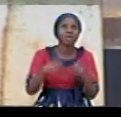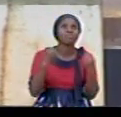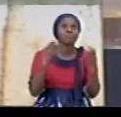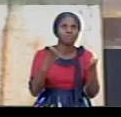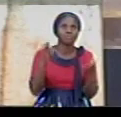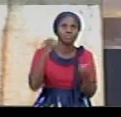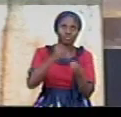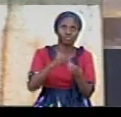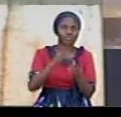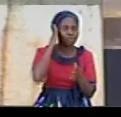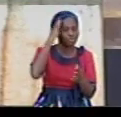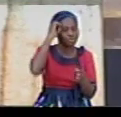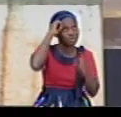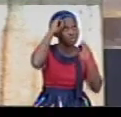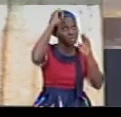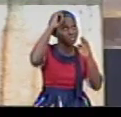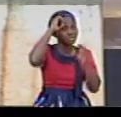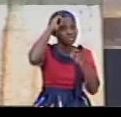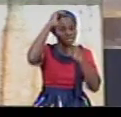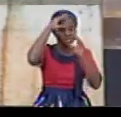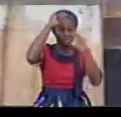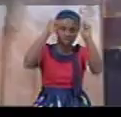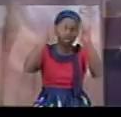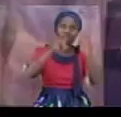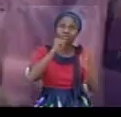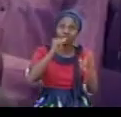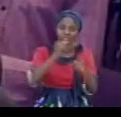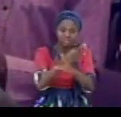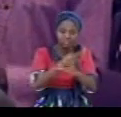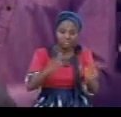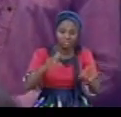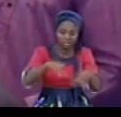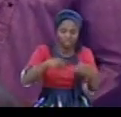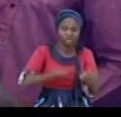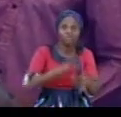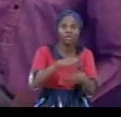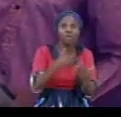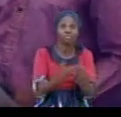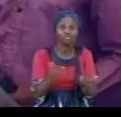will he not freely give us all things to